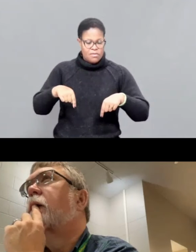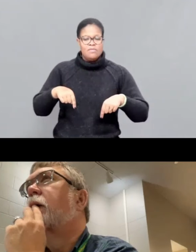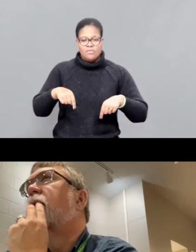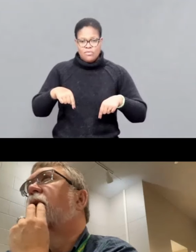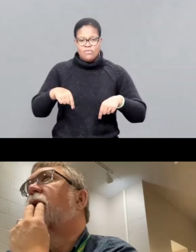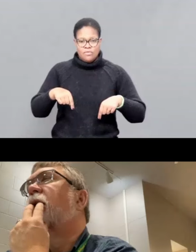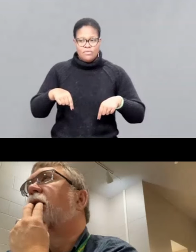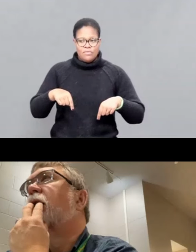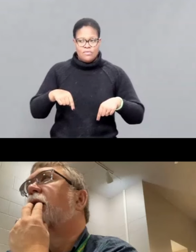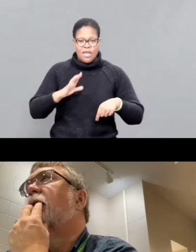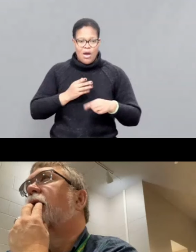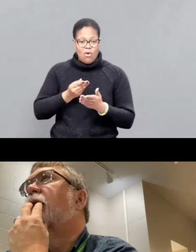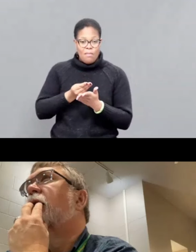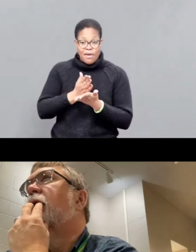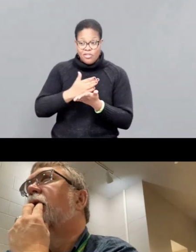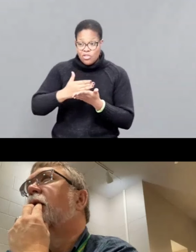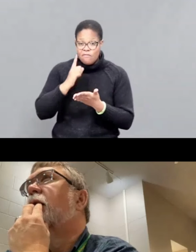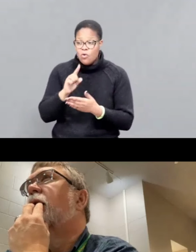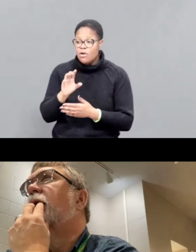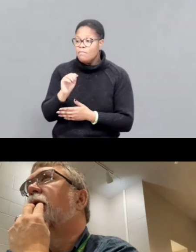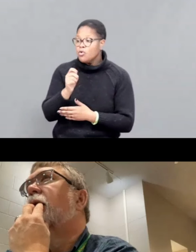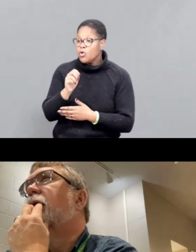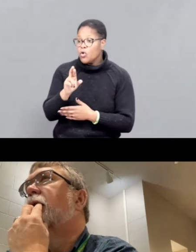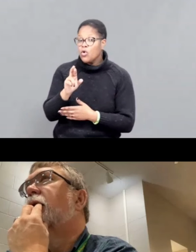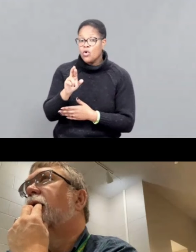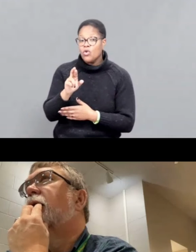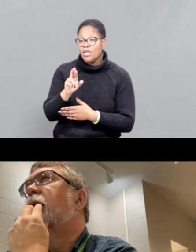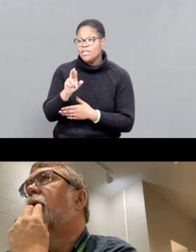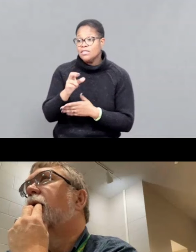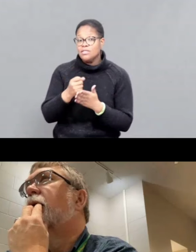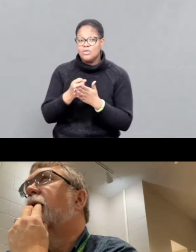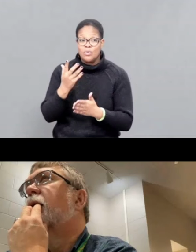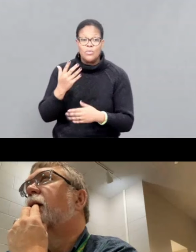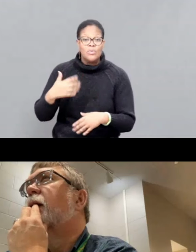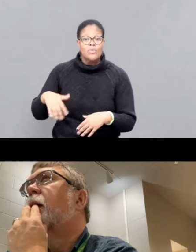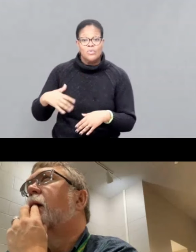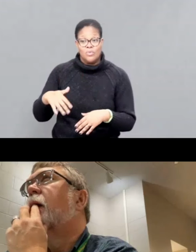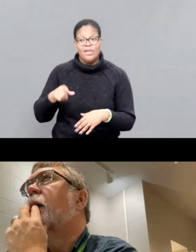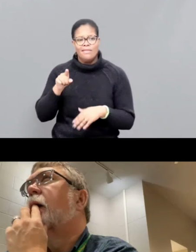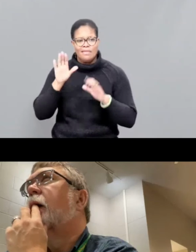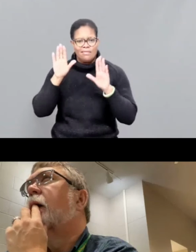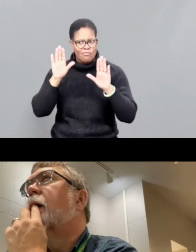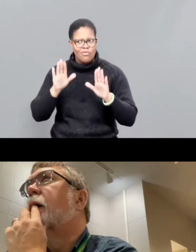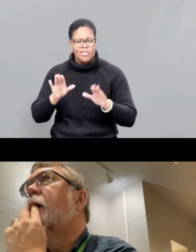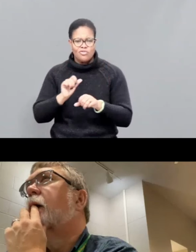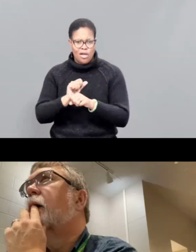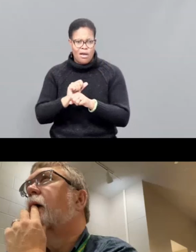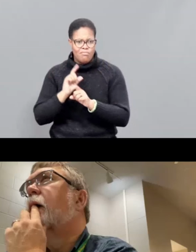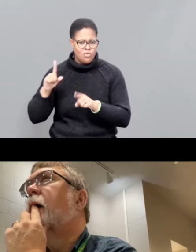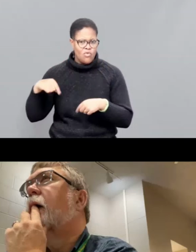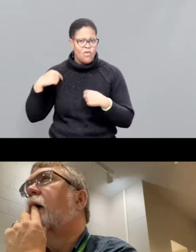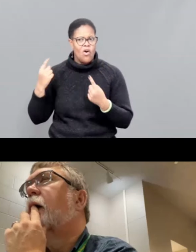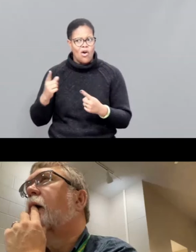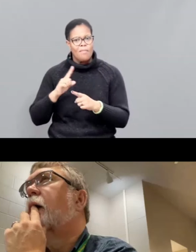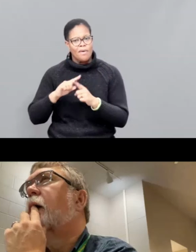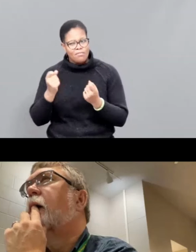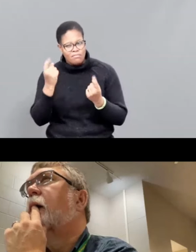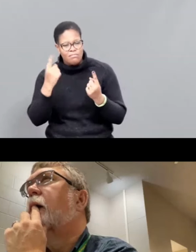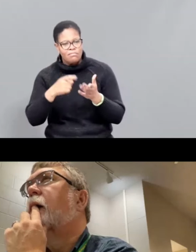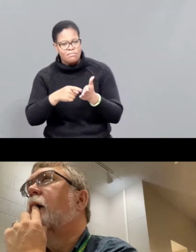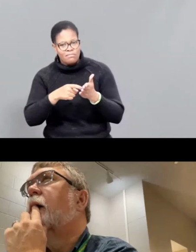budget for UTR is quite extensive. They've done a great job for us, but it does